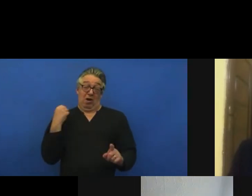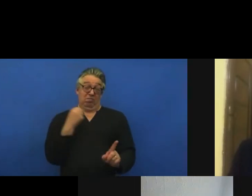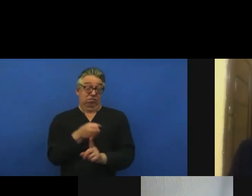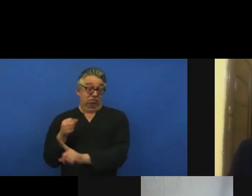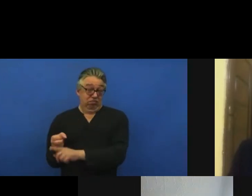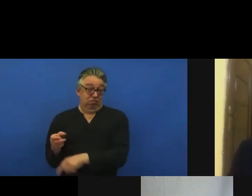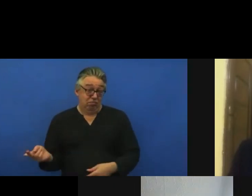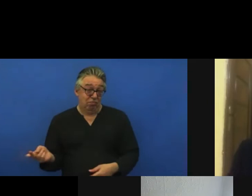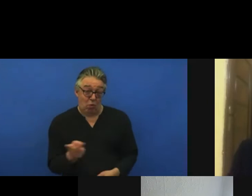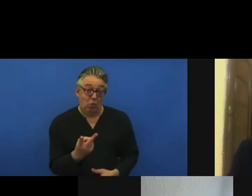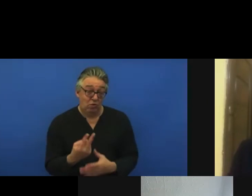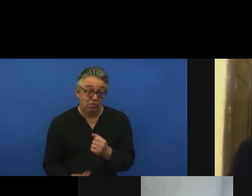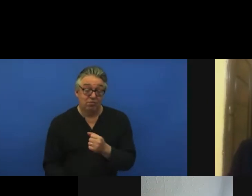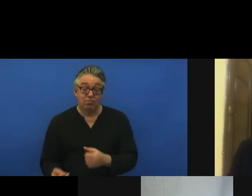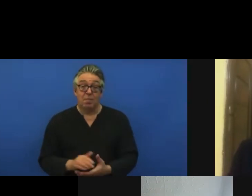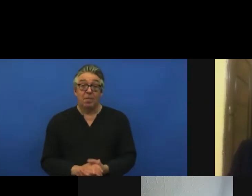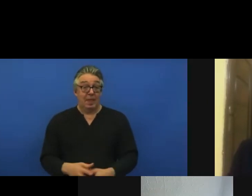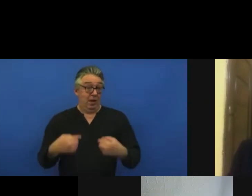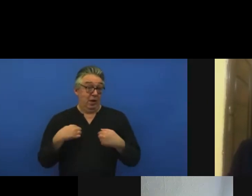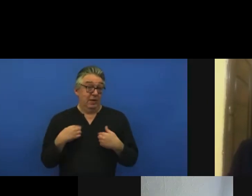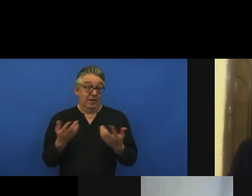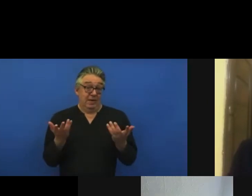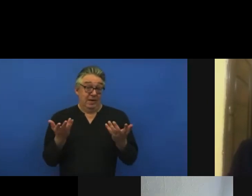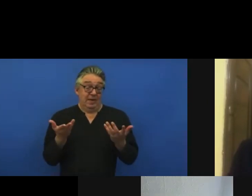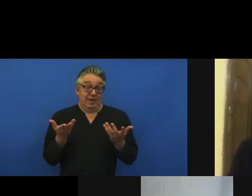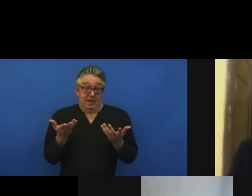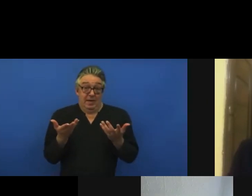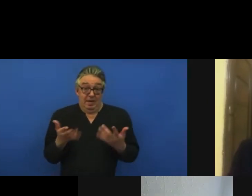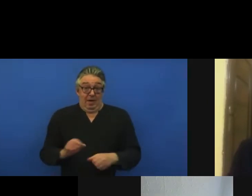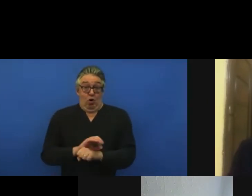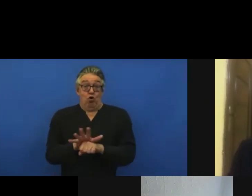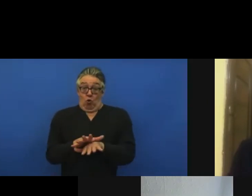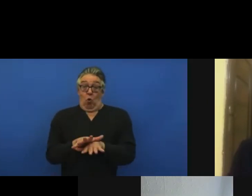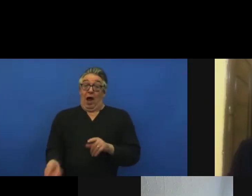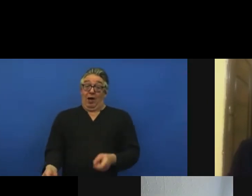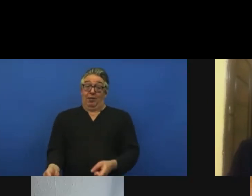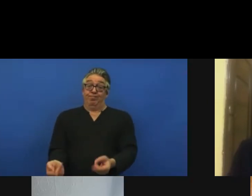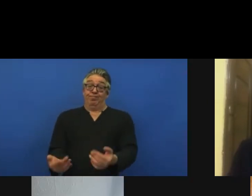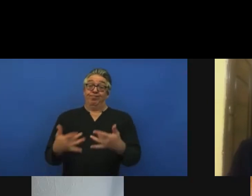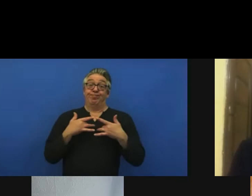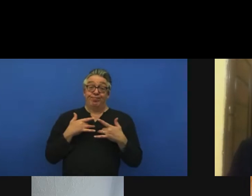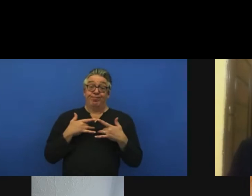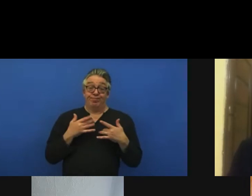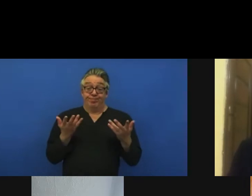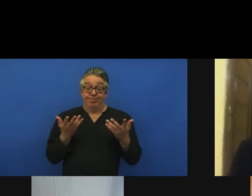And I have personally contracted the virus, and I have suffered a lot,